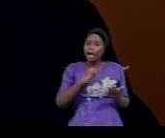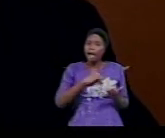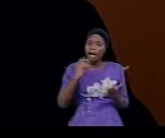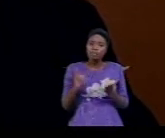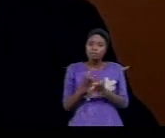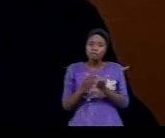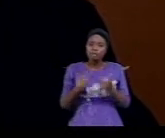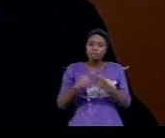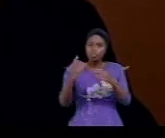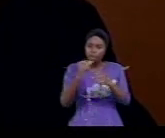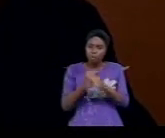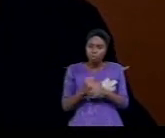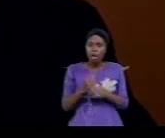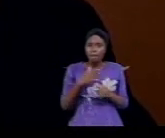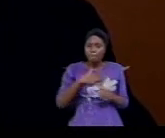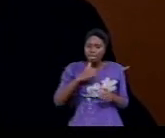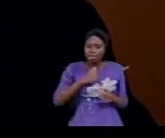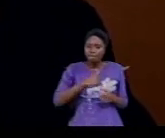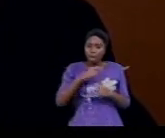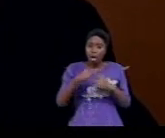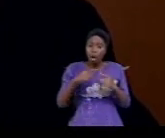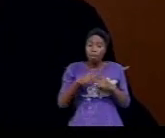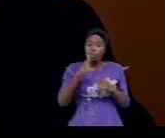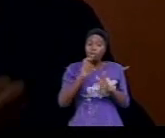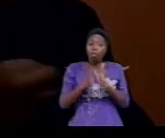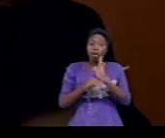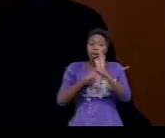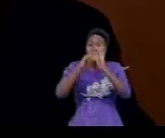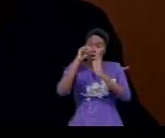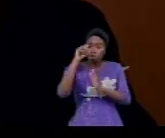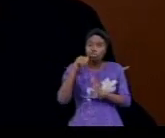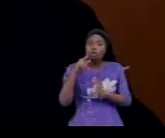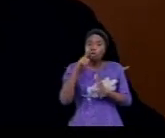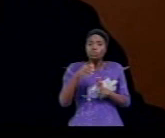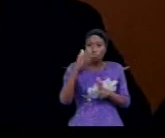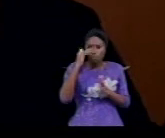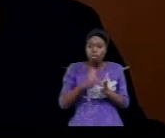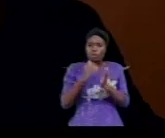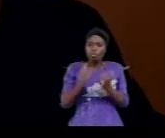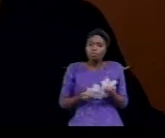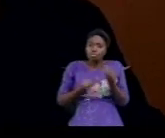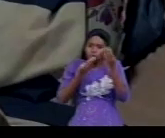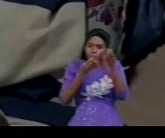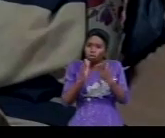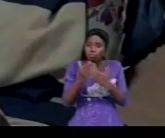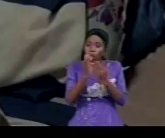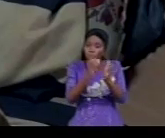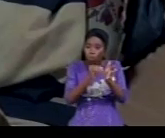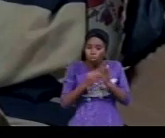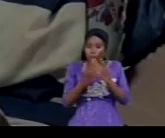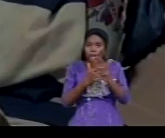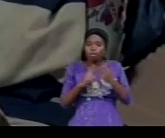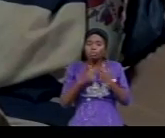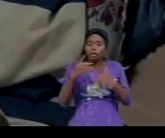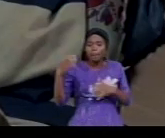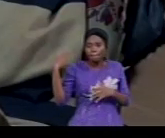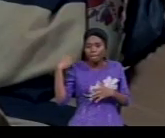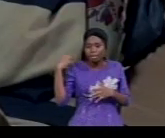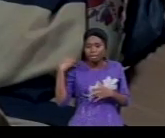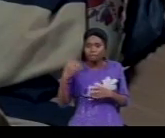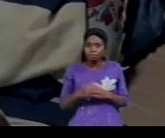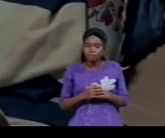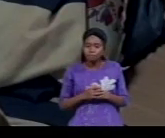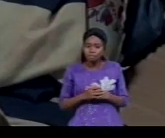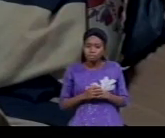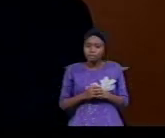blood myself. When you are mature, you do it on your own and you submit your blood to me and I take it to the master. But few